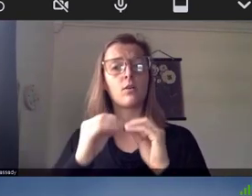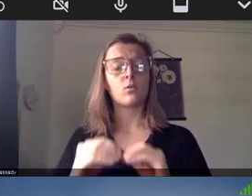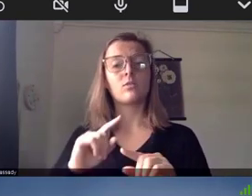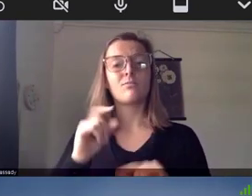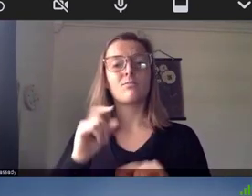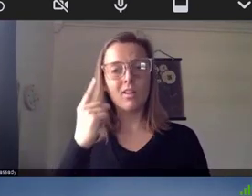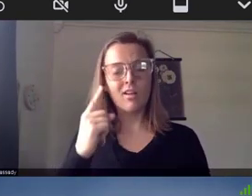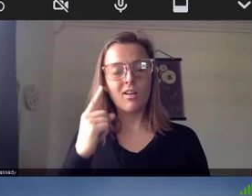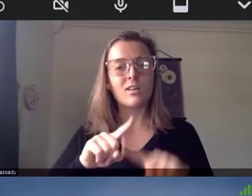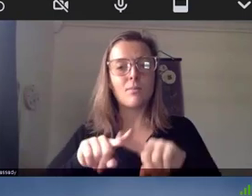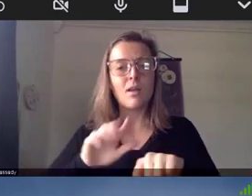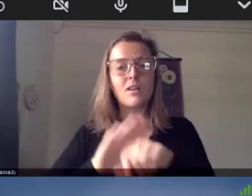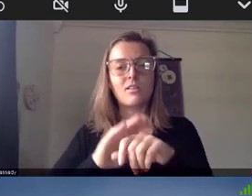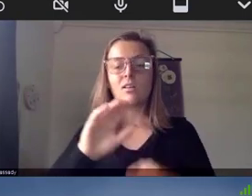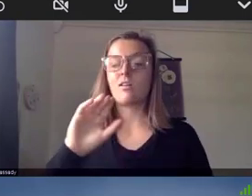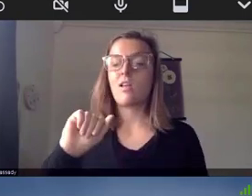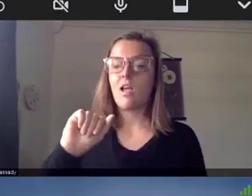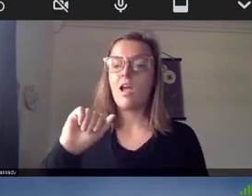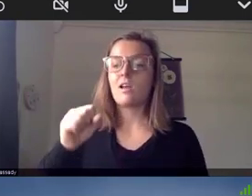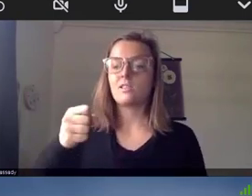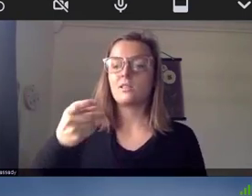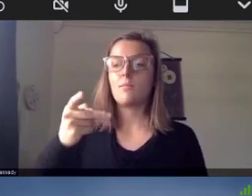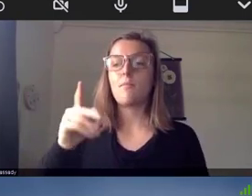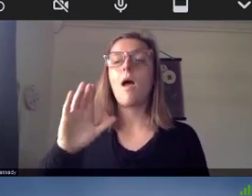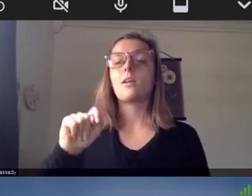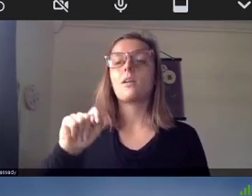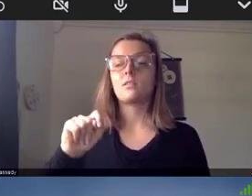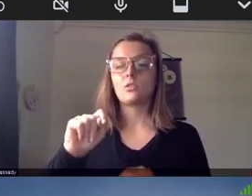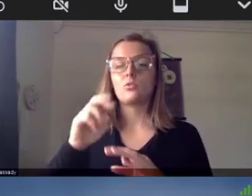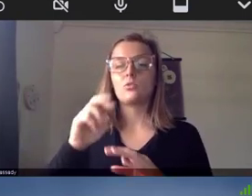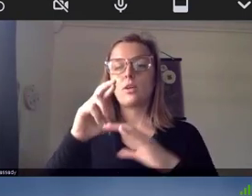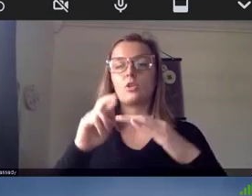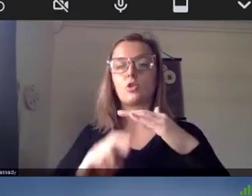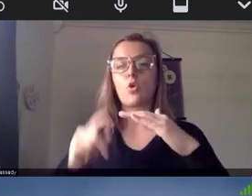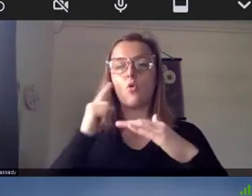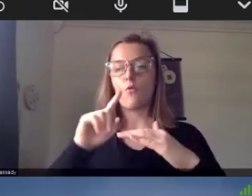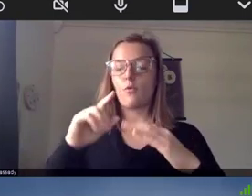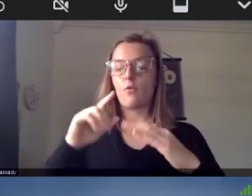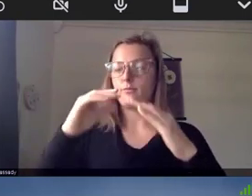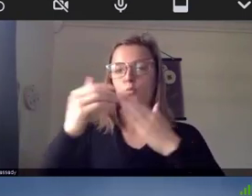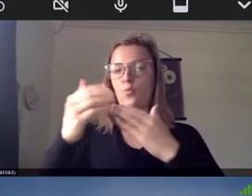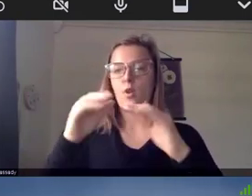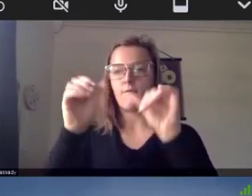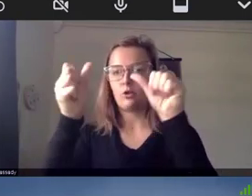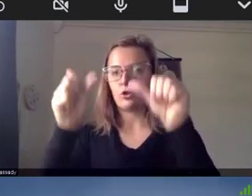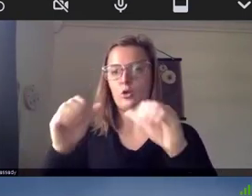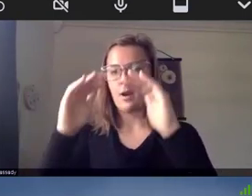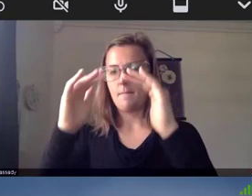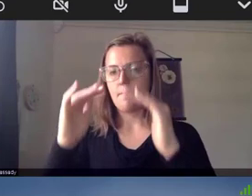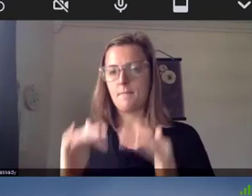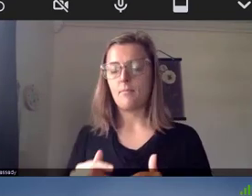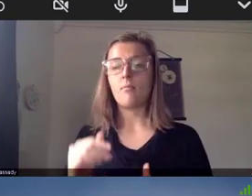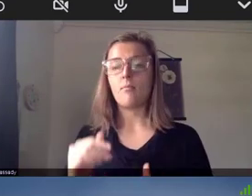And if it's turbulent, it doesn't really matter what the shape is. We're always going to use this same Nusselt number correlation